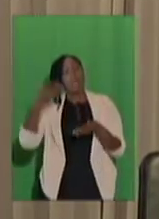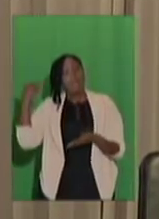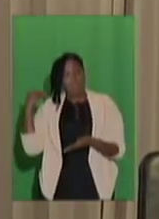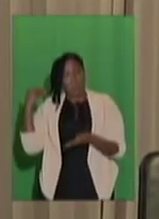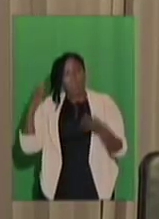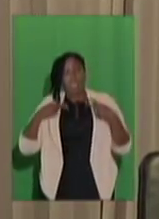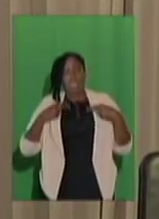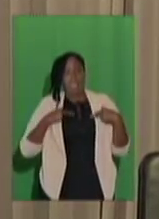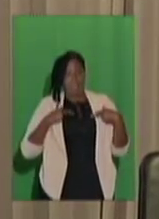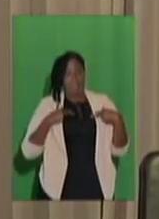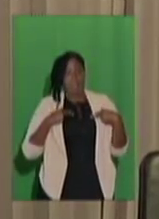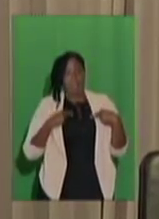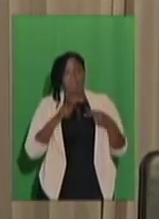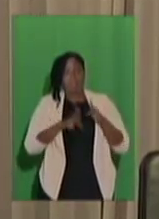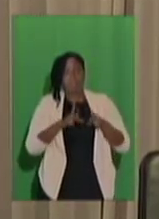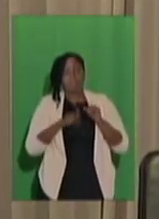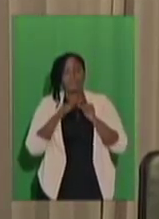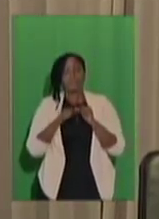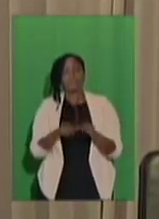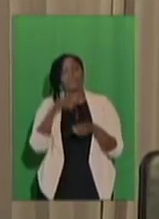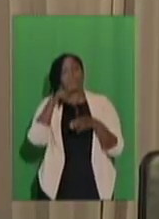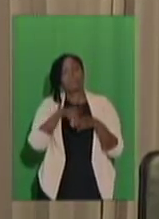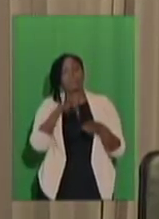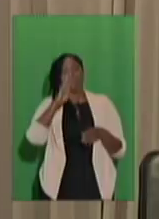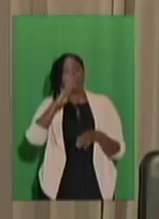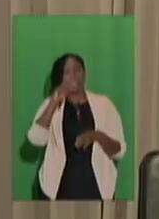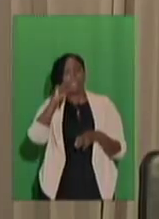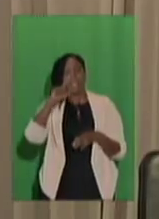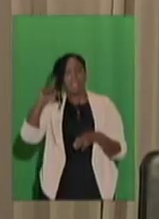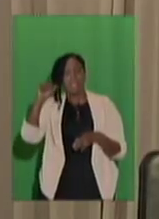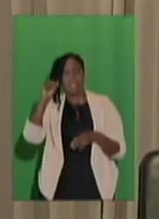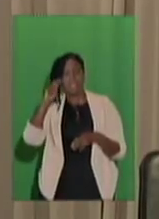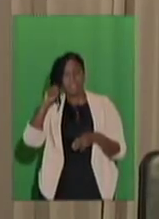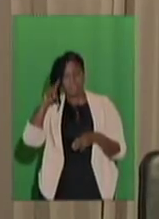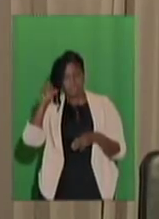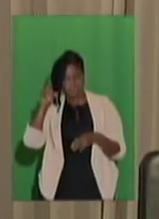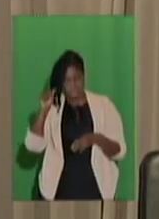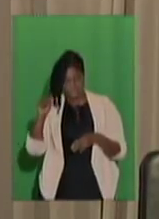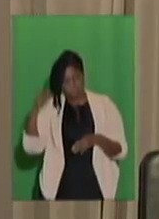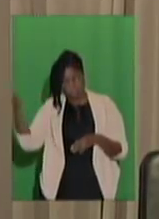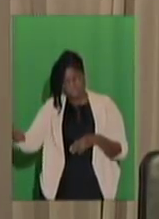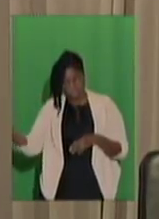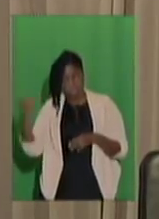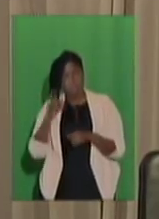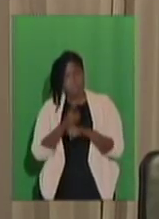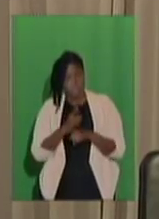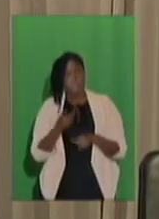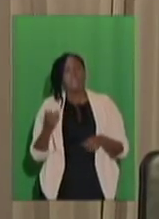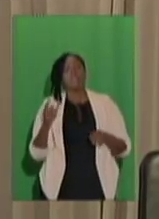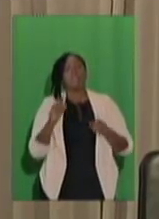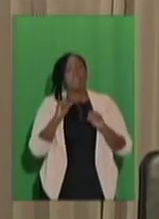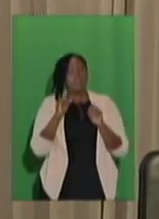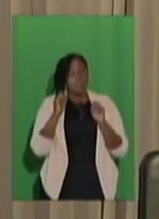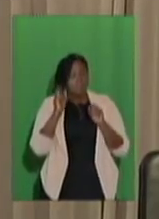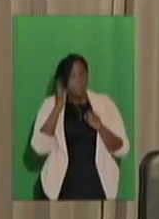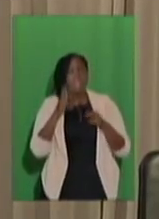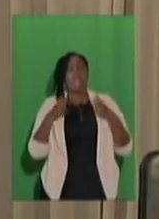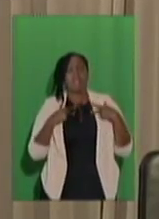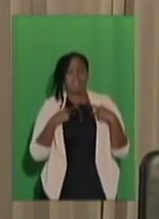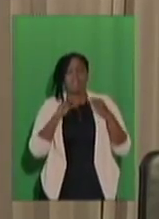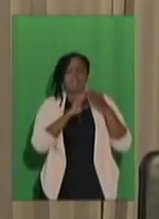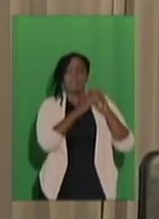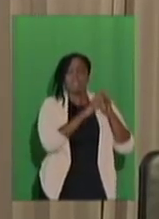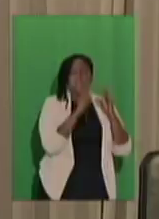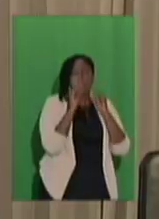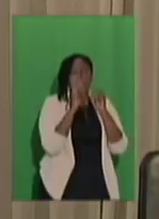that region will lead a team that gives sensitization to the population of that specific area through community meetings, handing out the